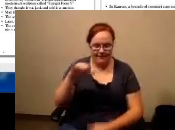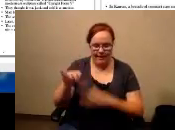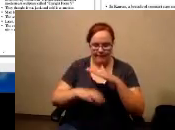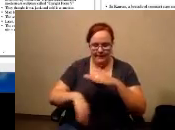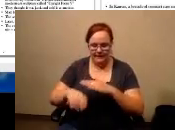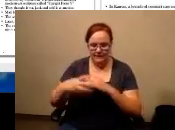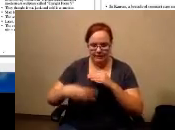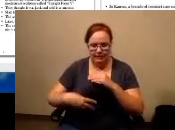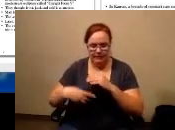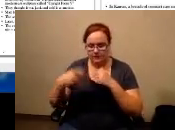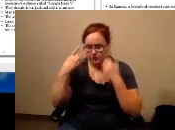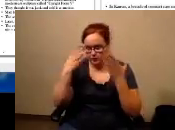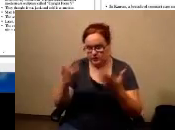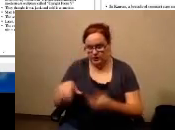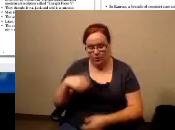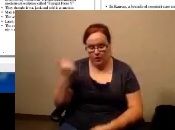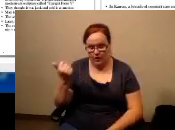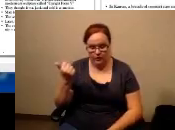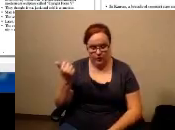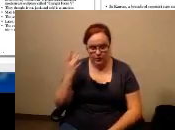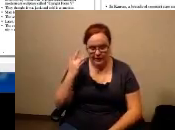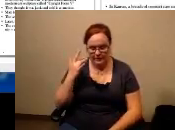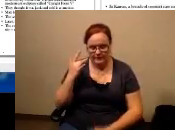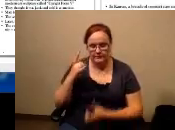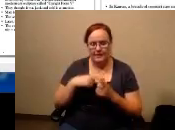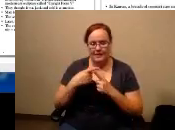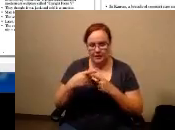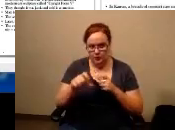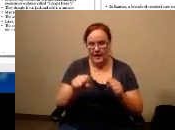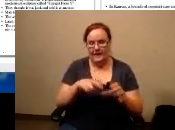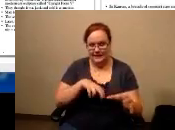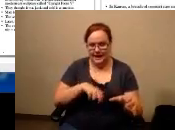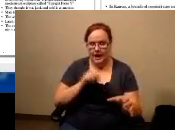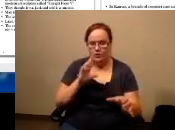have any reason to know otherwise, you can get out of the contract.